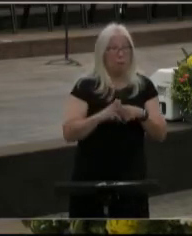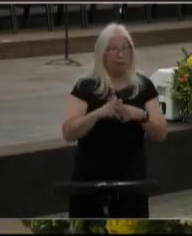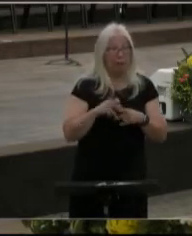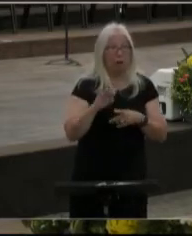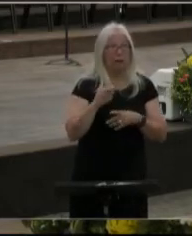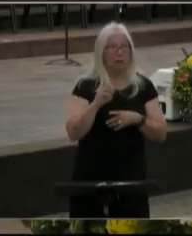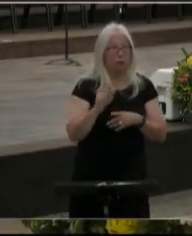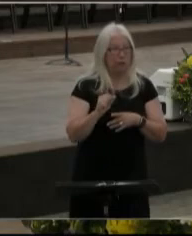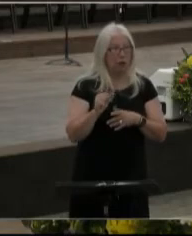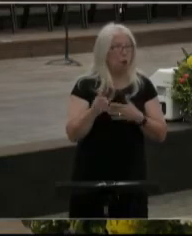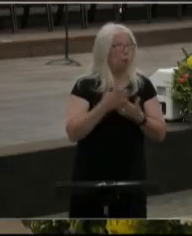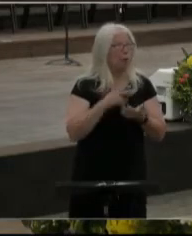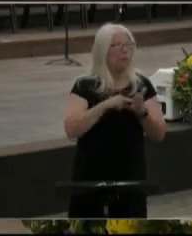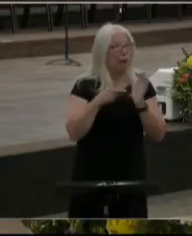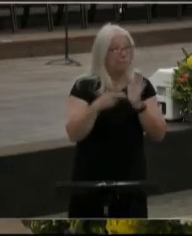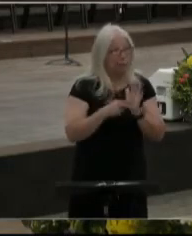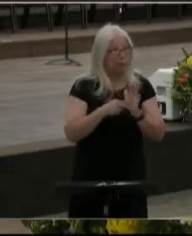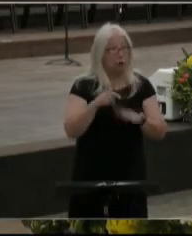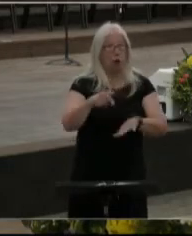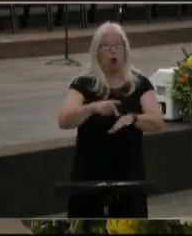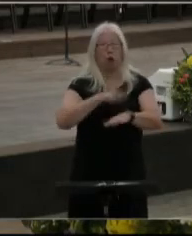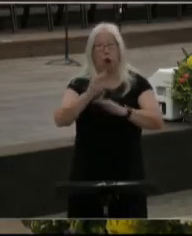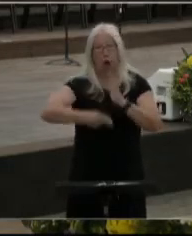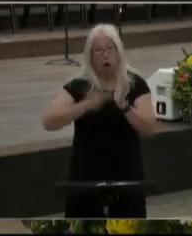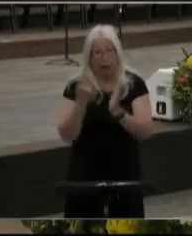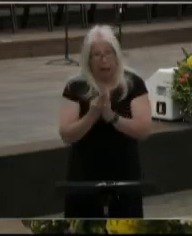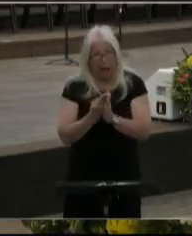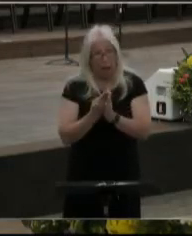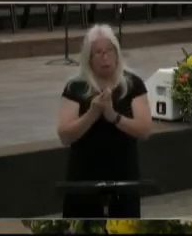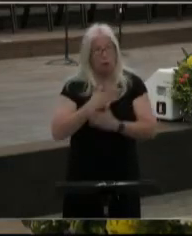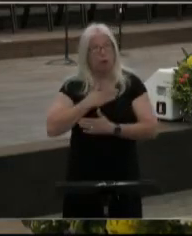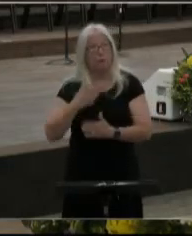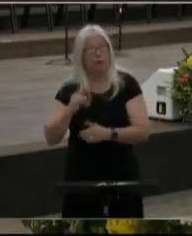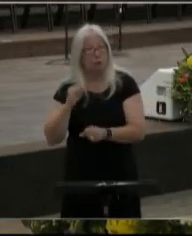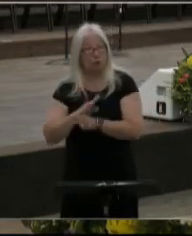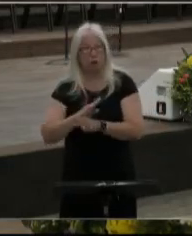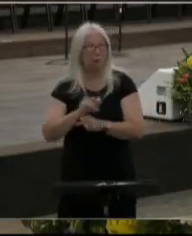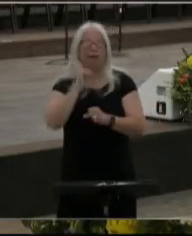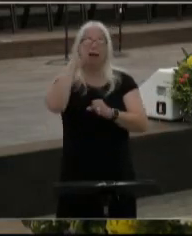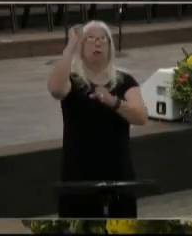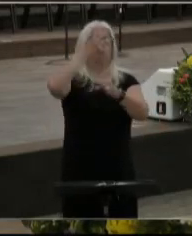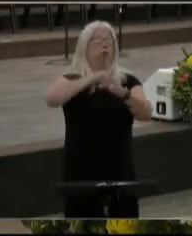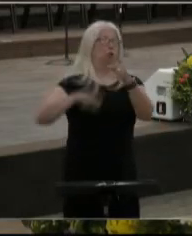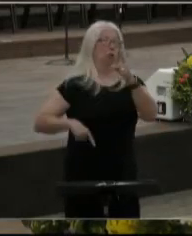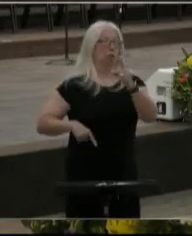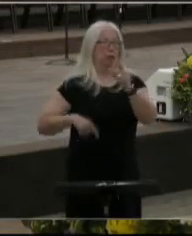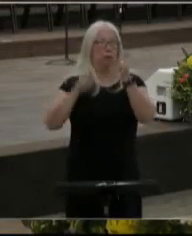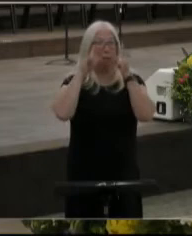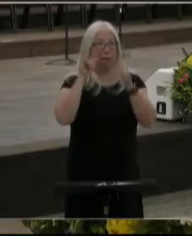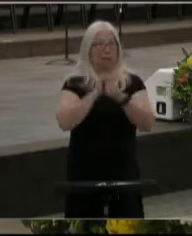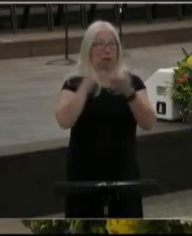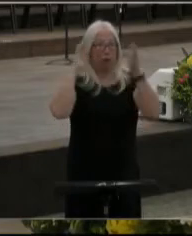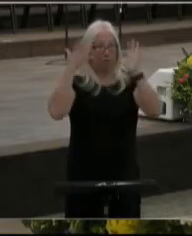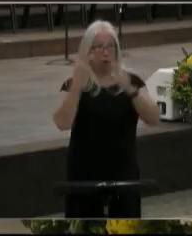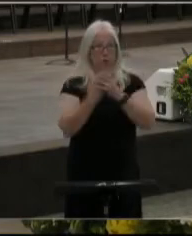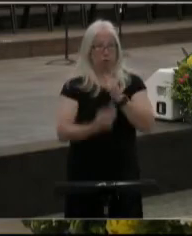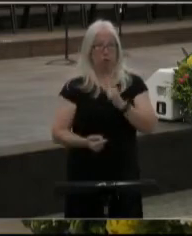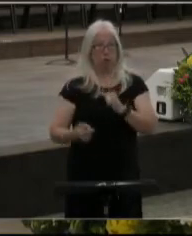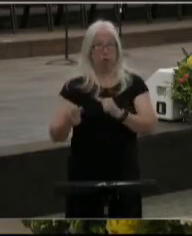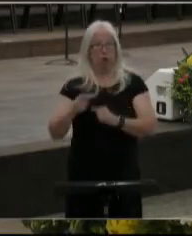engineer, what that means is long hours and total commitment to your job. I didn't say to the Lord. Isn't it amazing how we confuse those